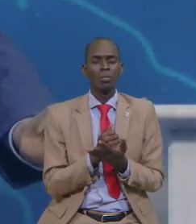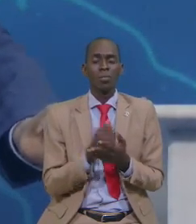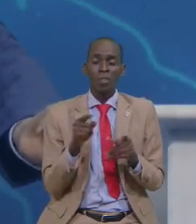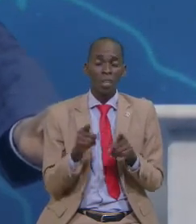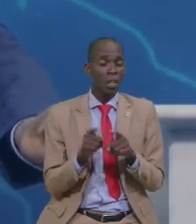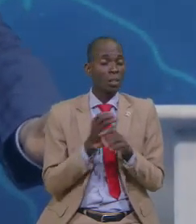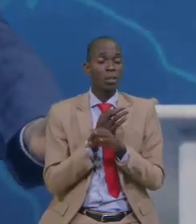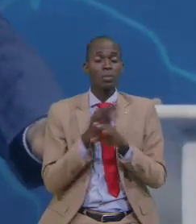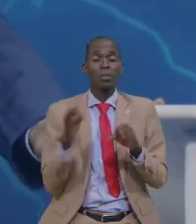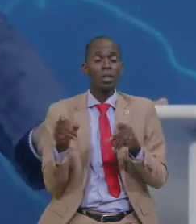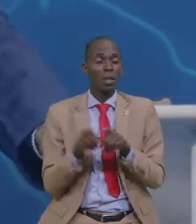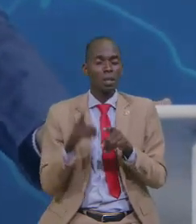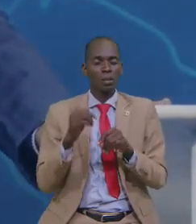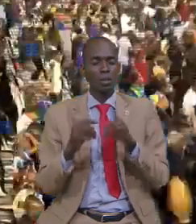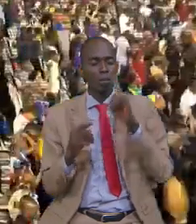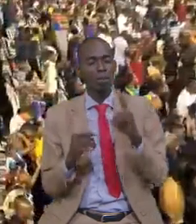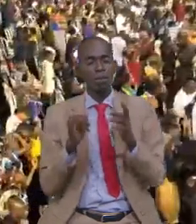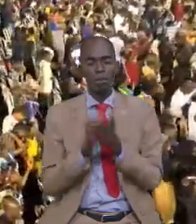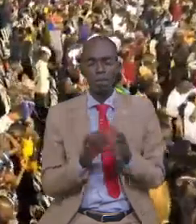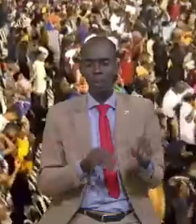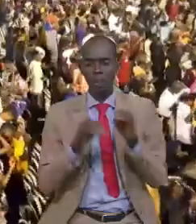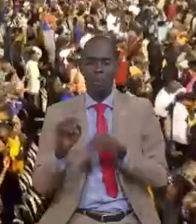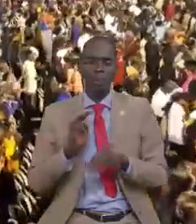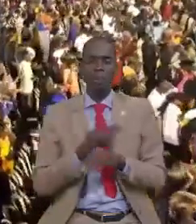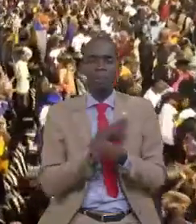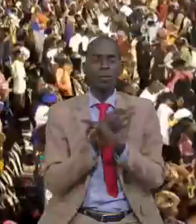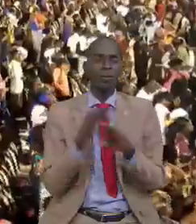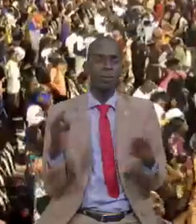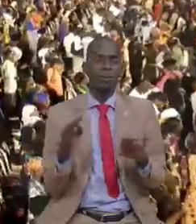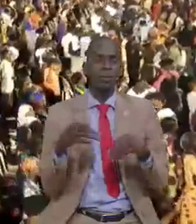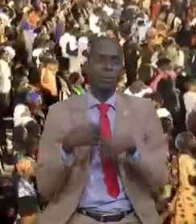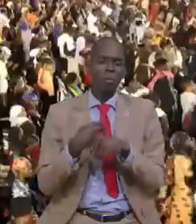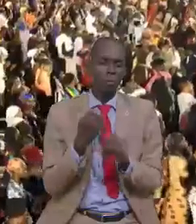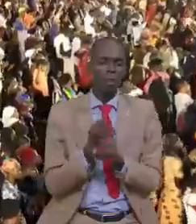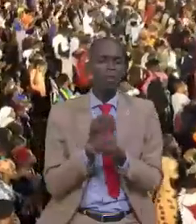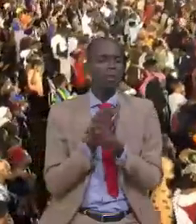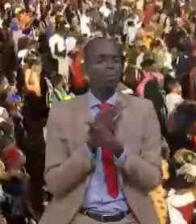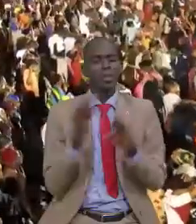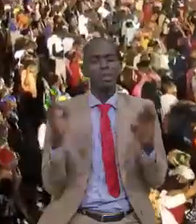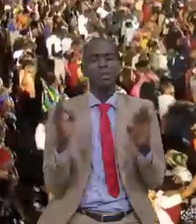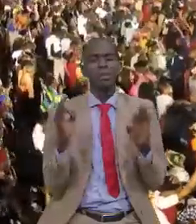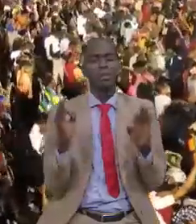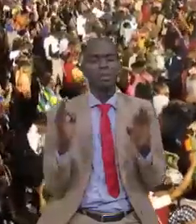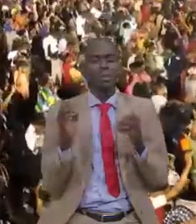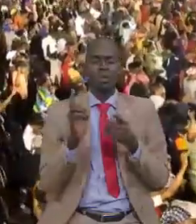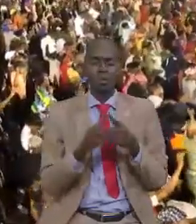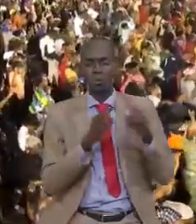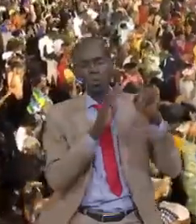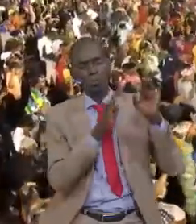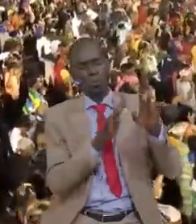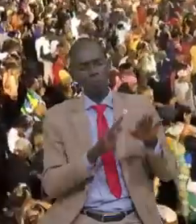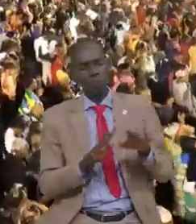as the one that sets us free. Make freedom to flow like